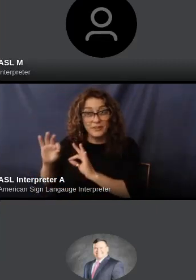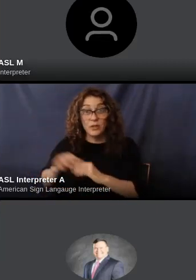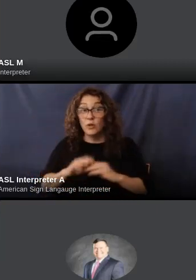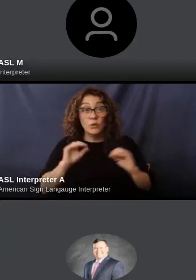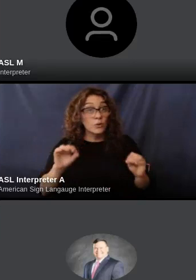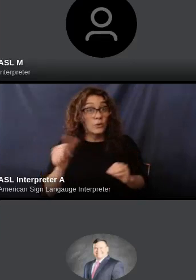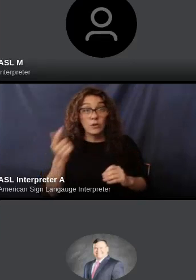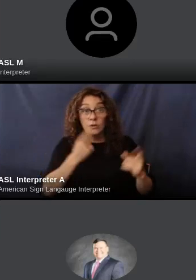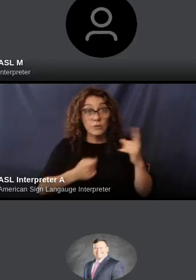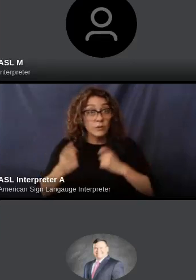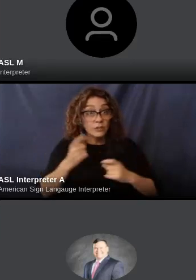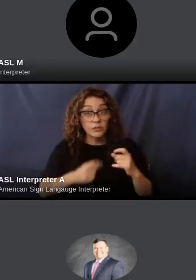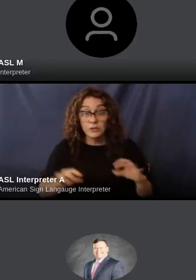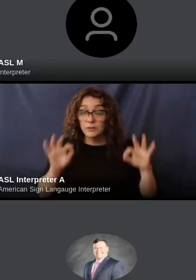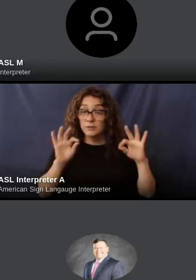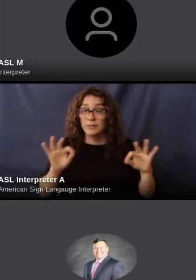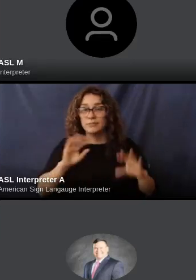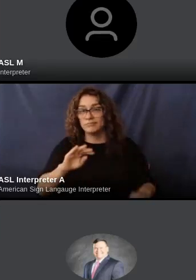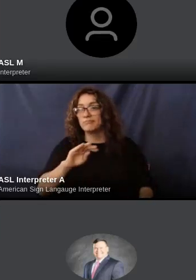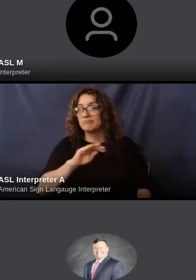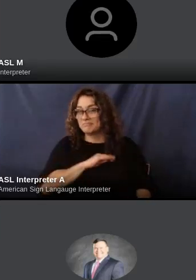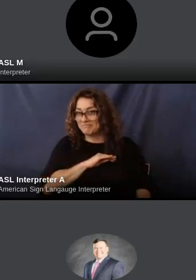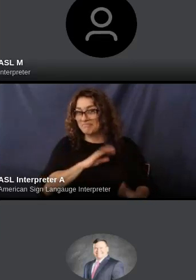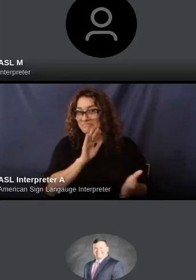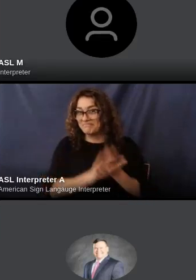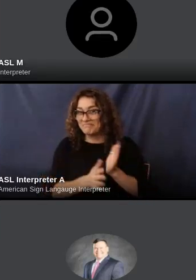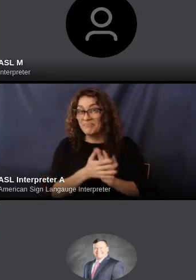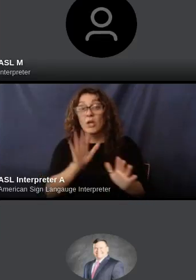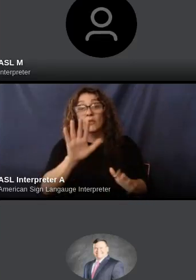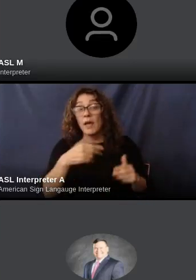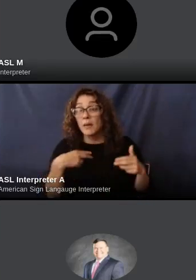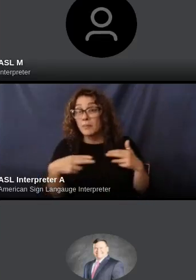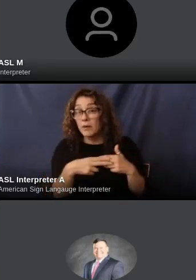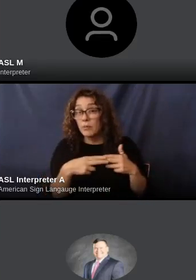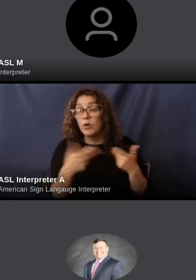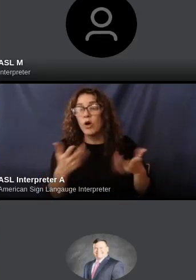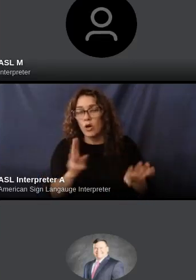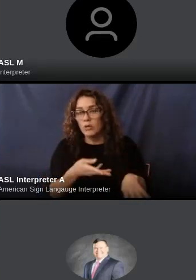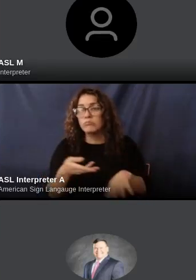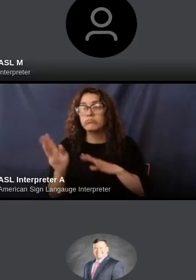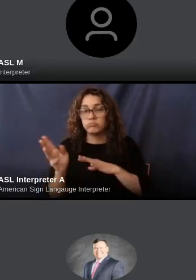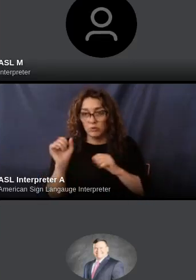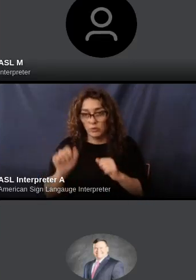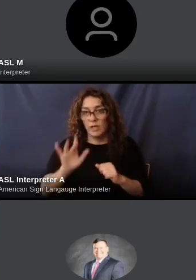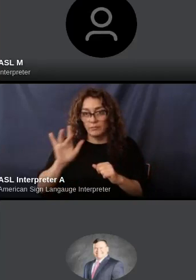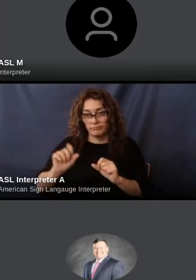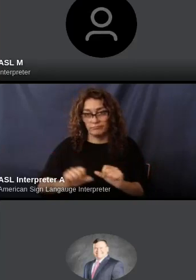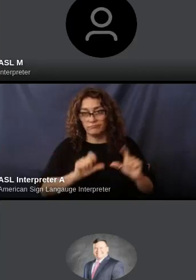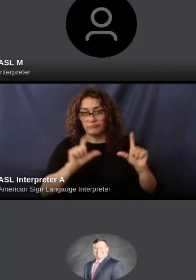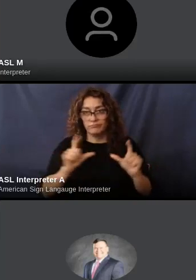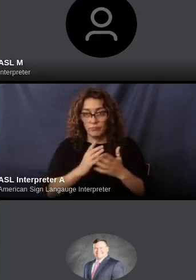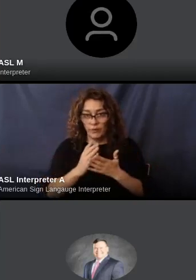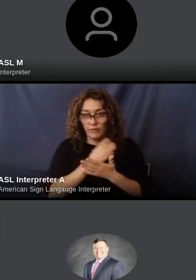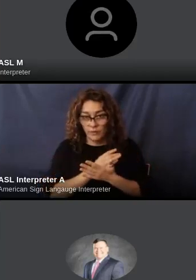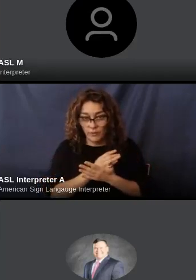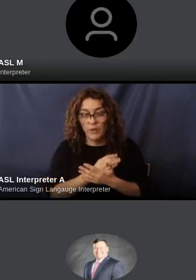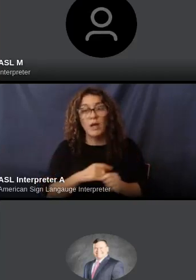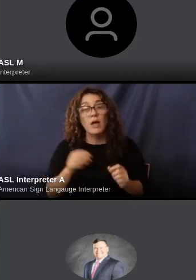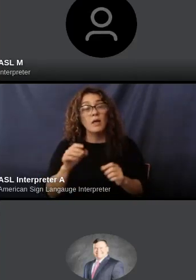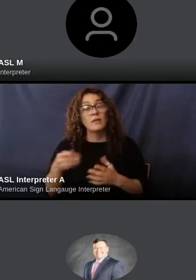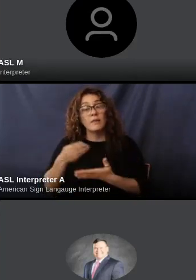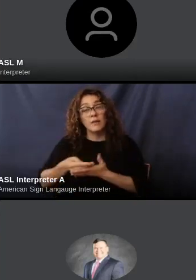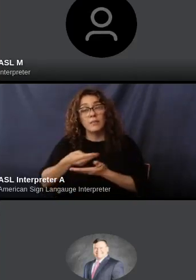other questions, that is all that I have. You have a copy of this in case you want to go back and reference it. And just remember that that budget